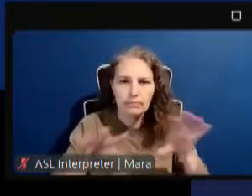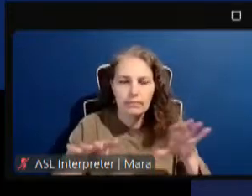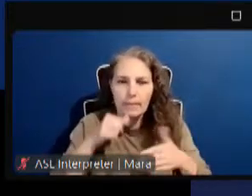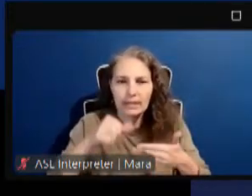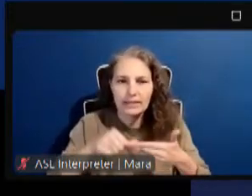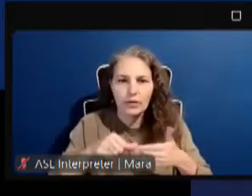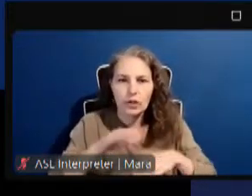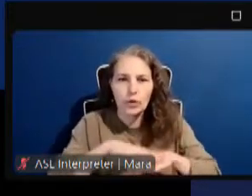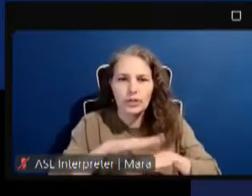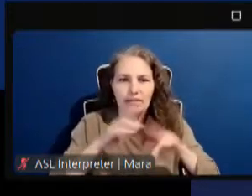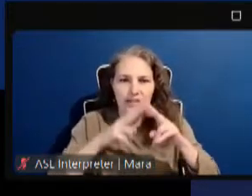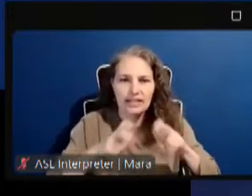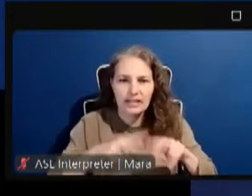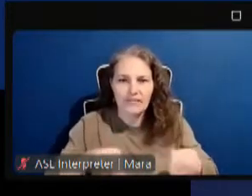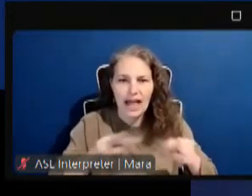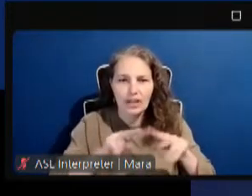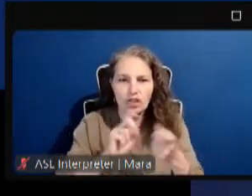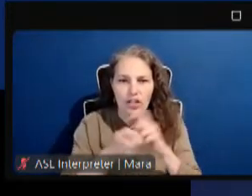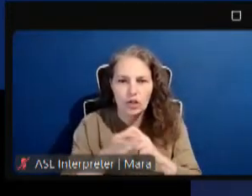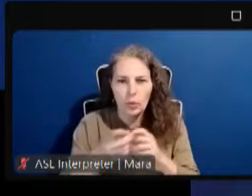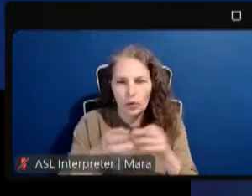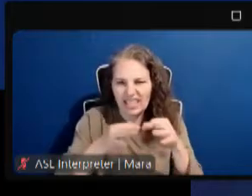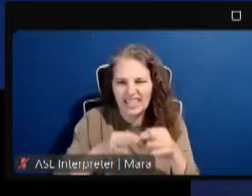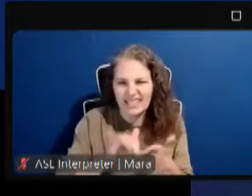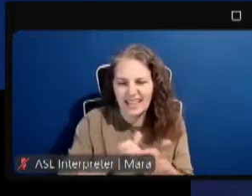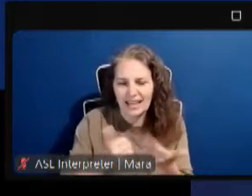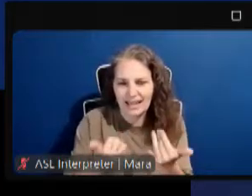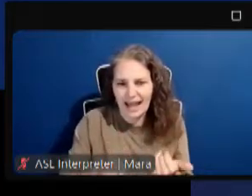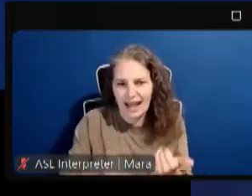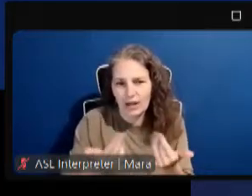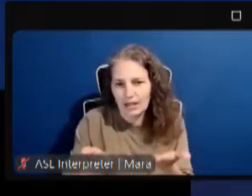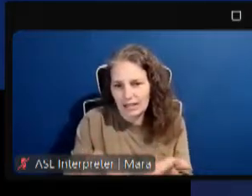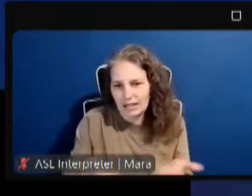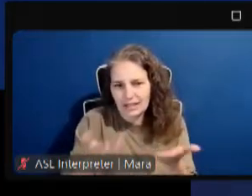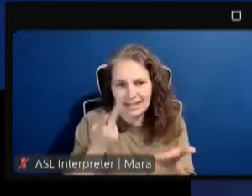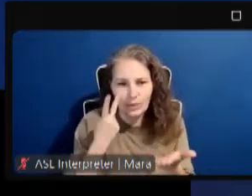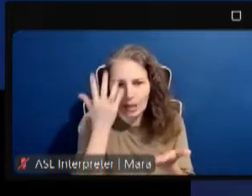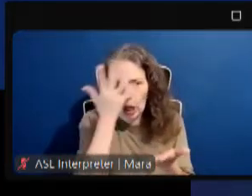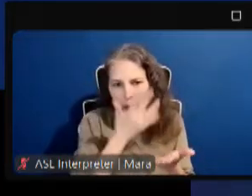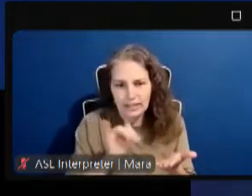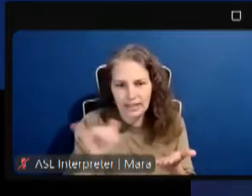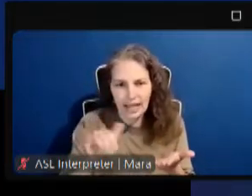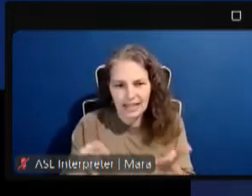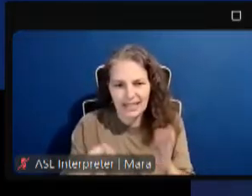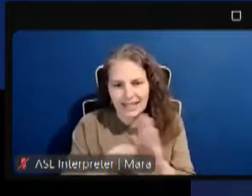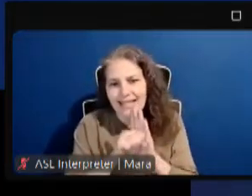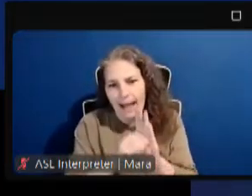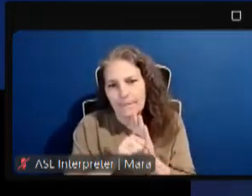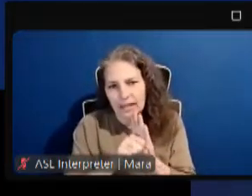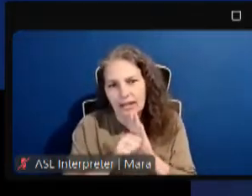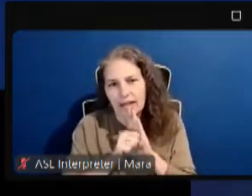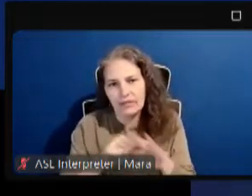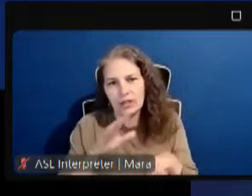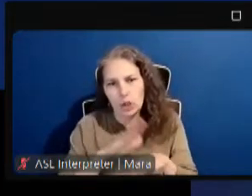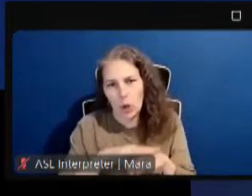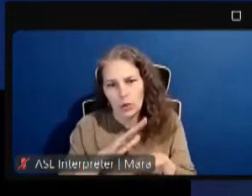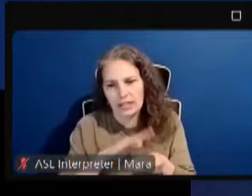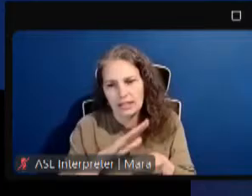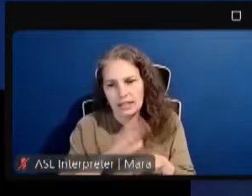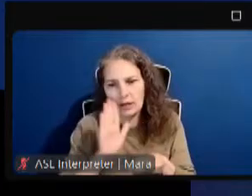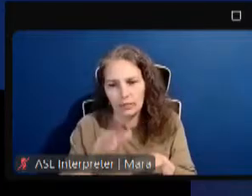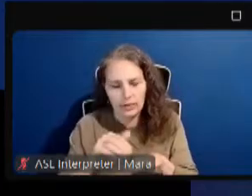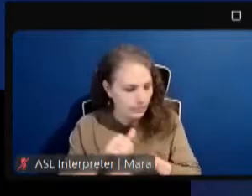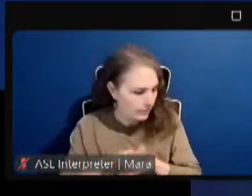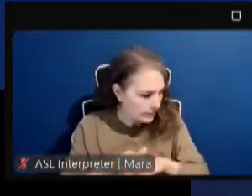slide. So this is what your notice of assessed value change looks like. This is a sample. And to